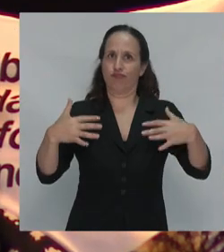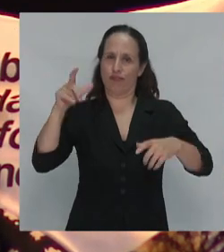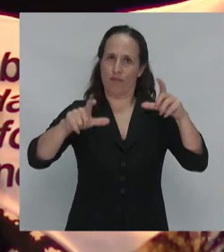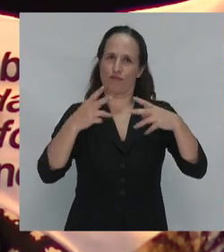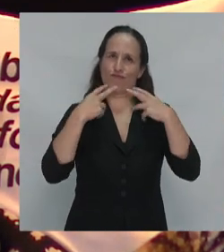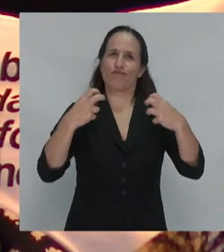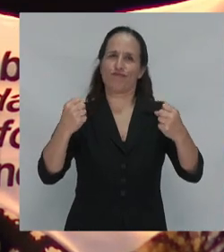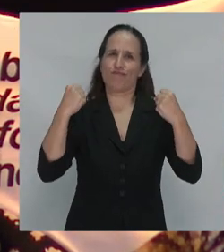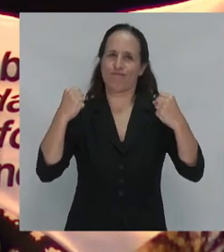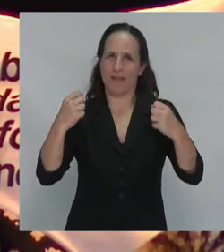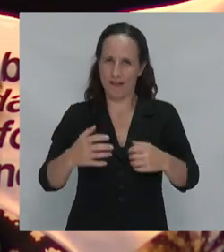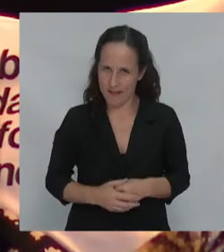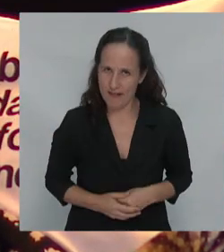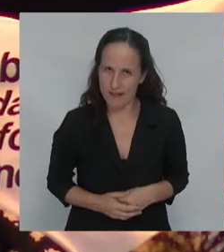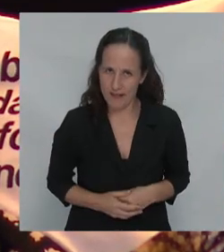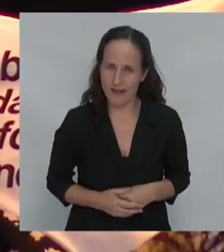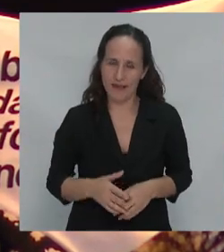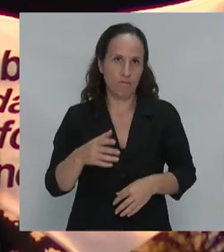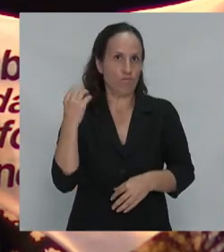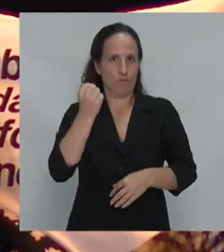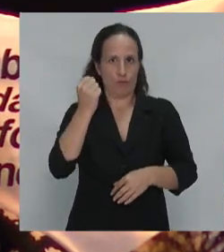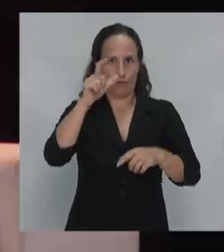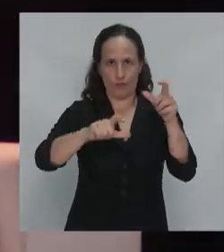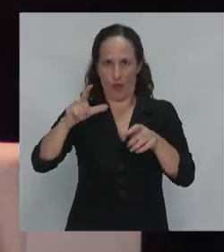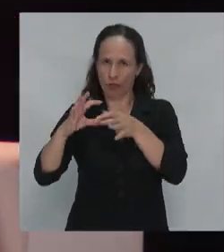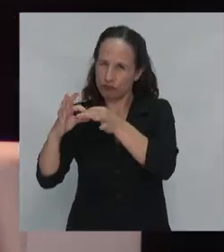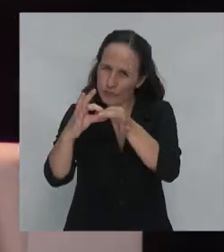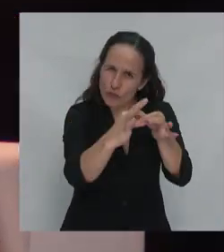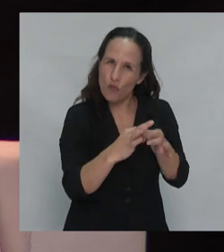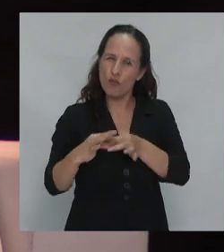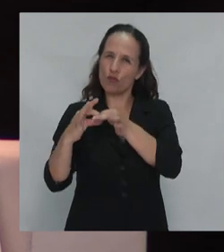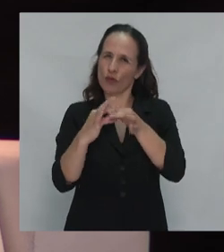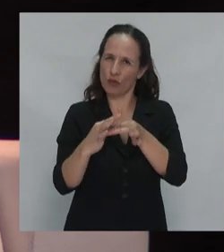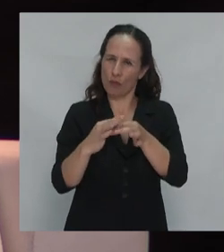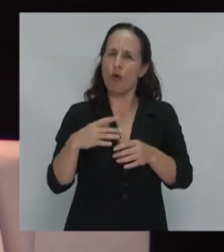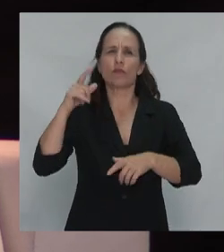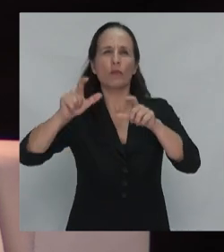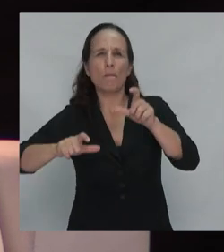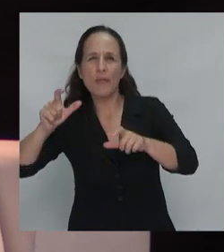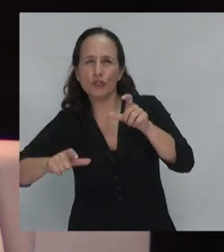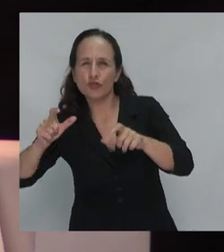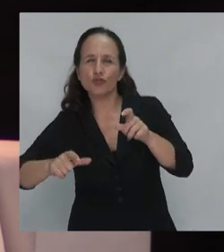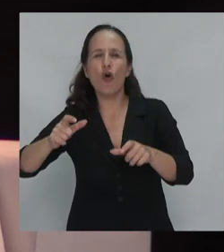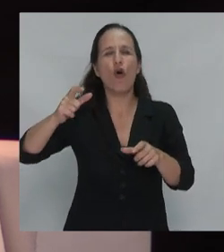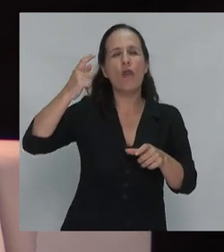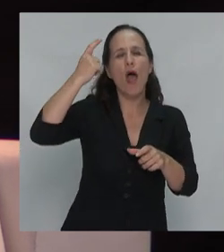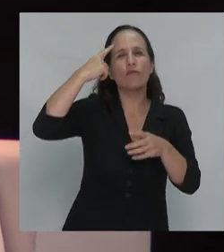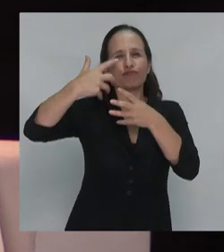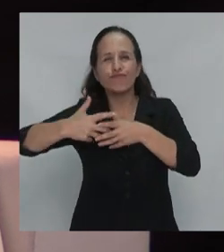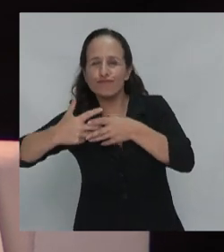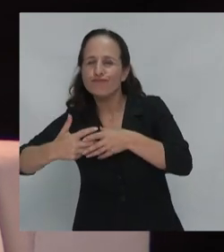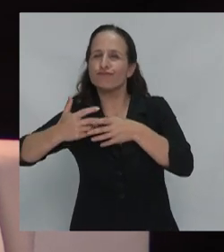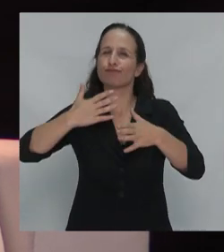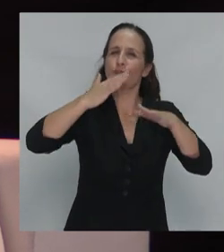together. Activists, thinkers, students, to revitalize. So